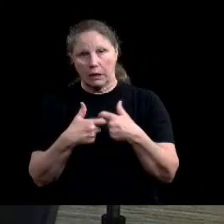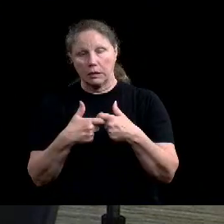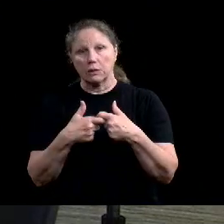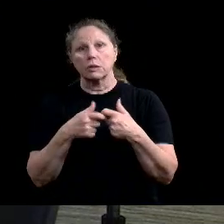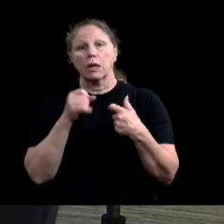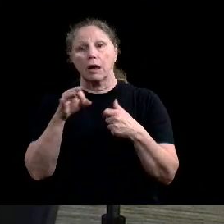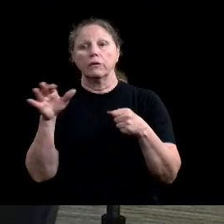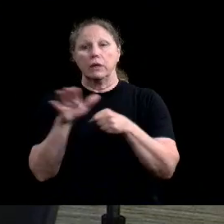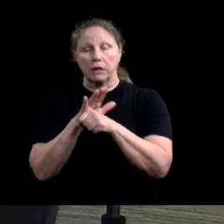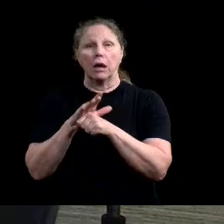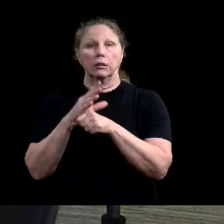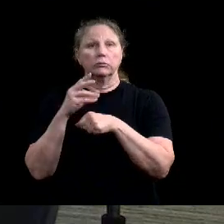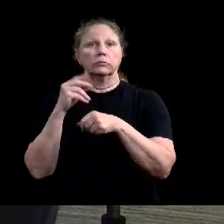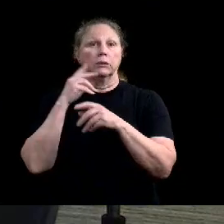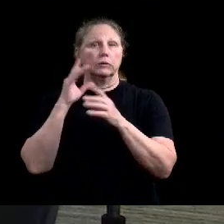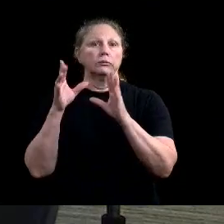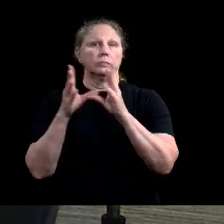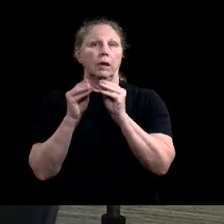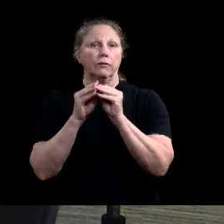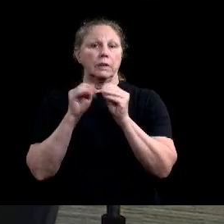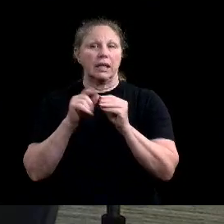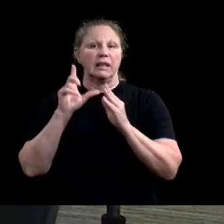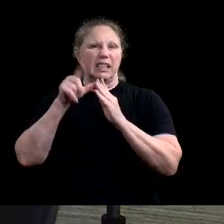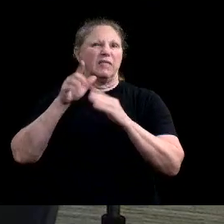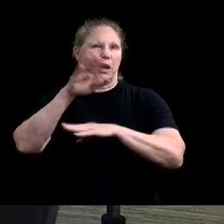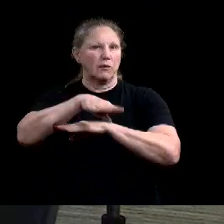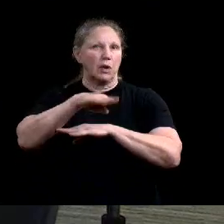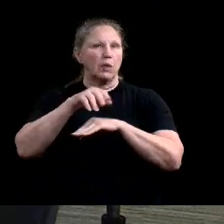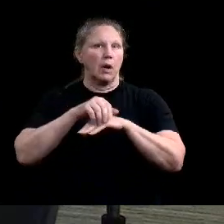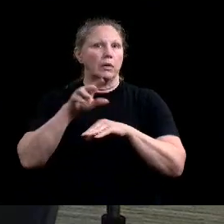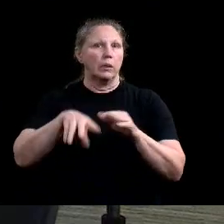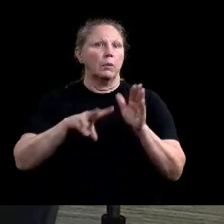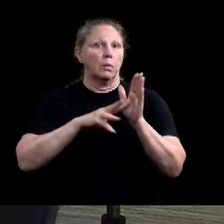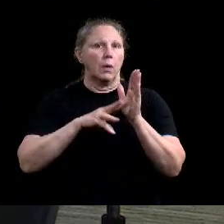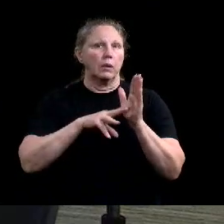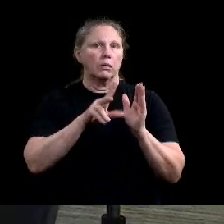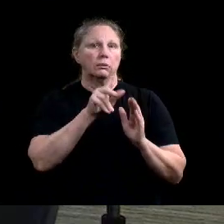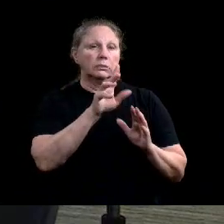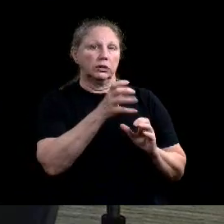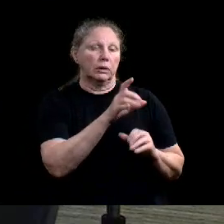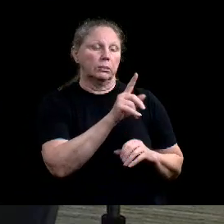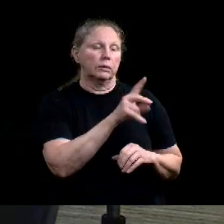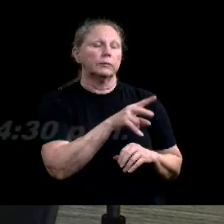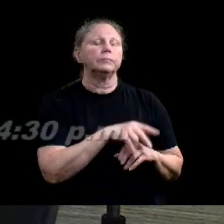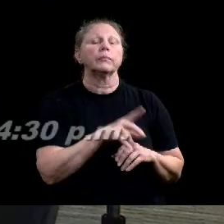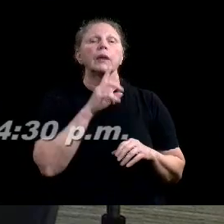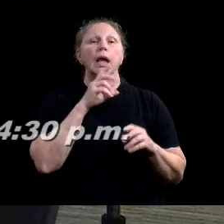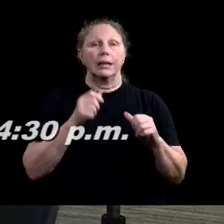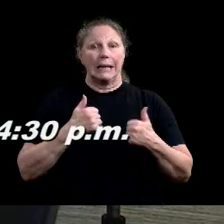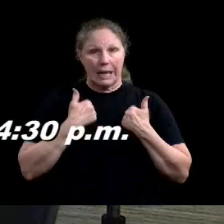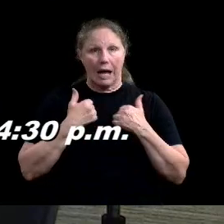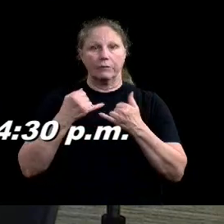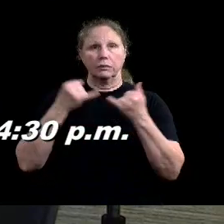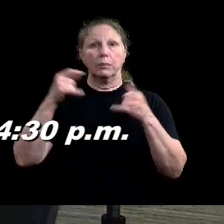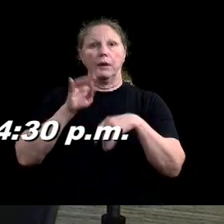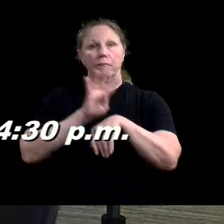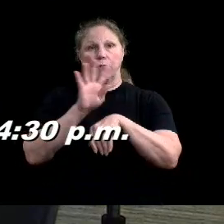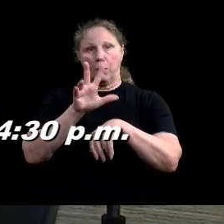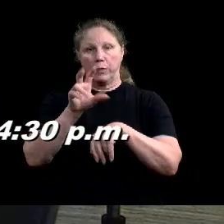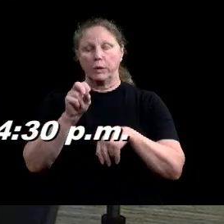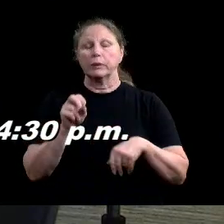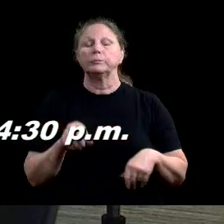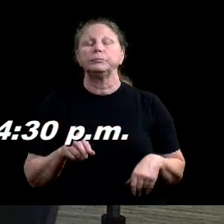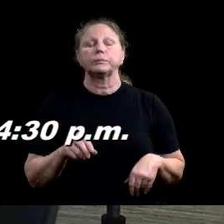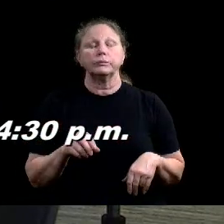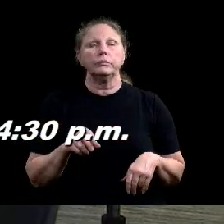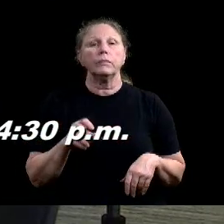Waco City cable channel and a live stream today at 4:30. So you can see you're doing all we can to social distancing, and